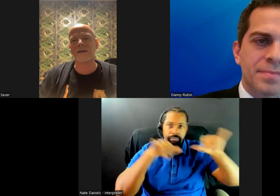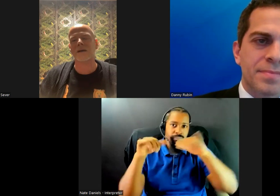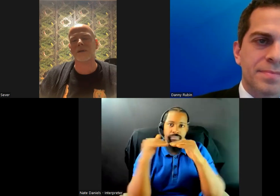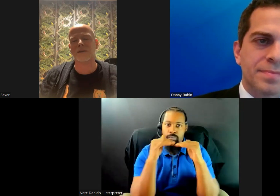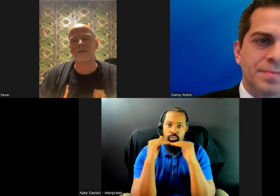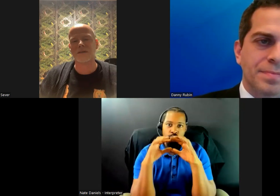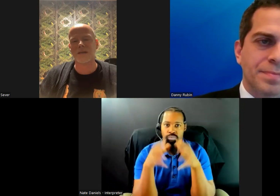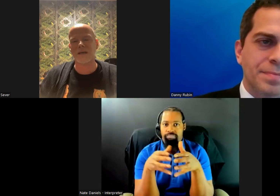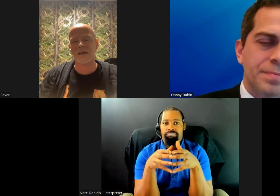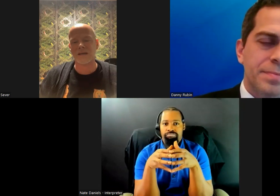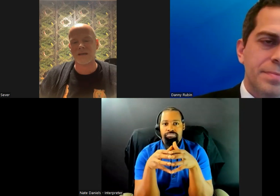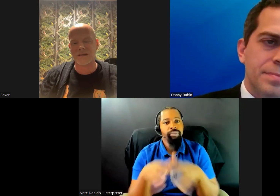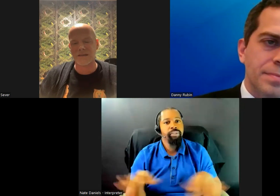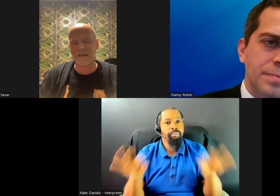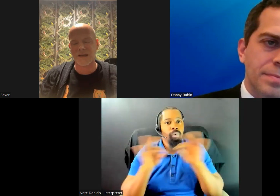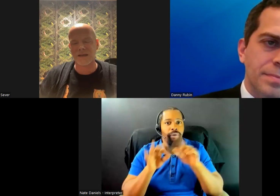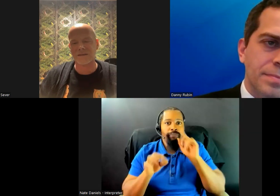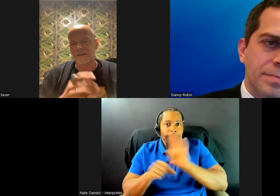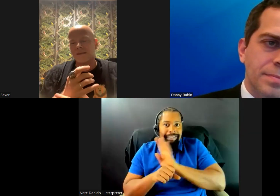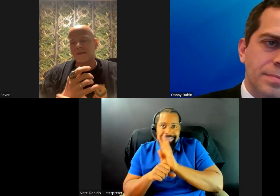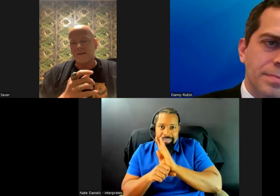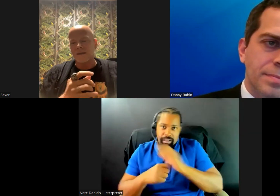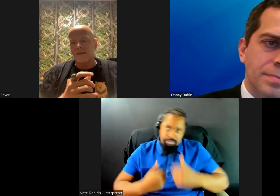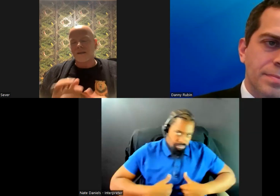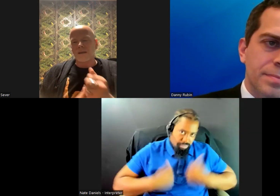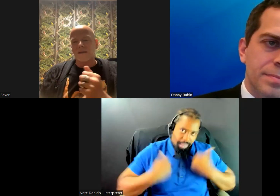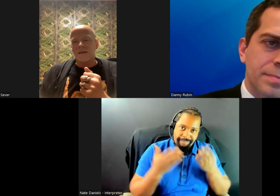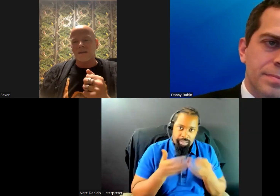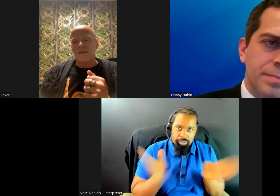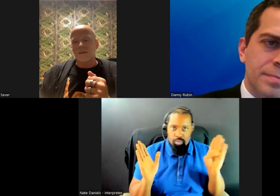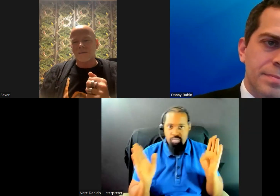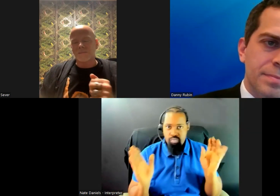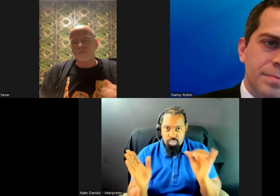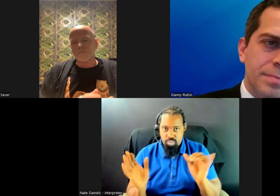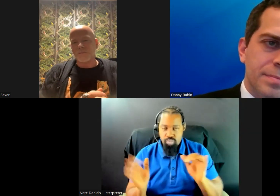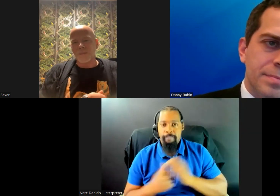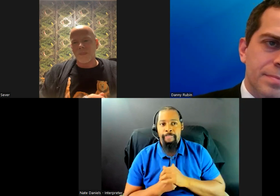other thing I wanted to say is that